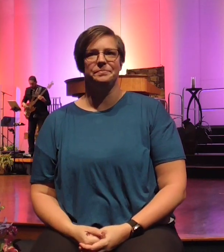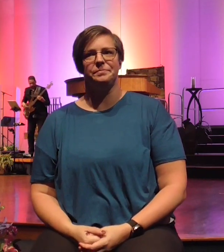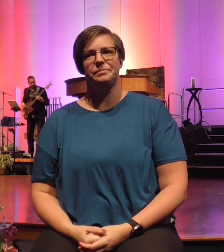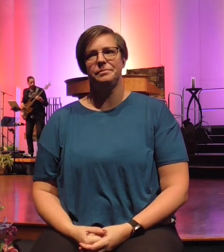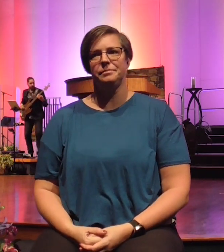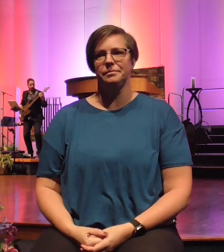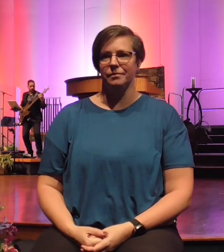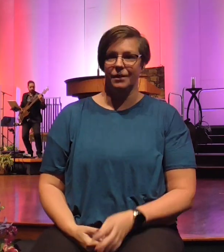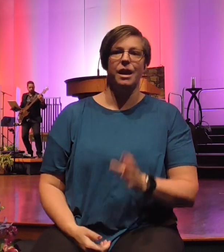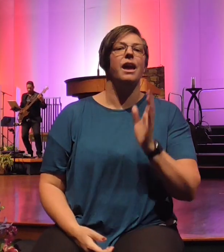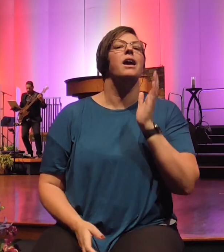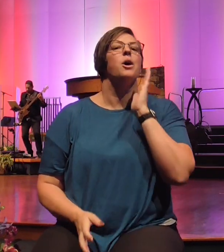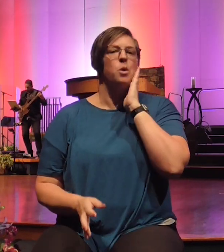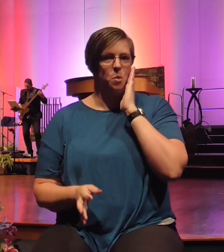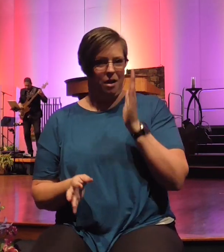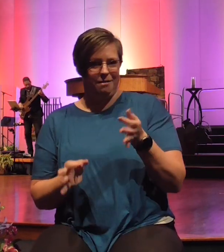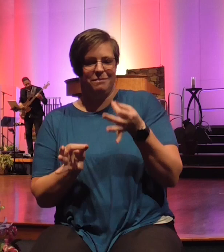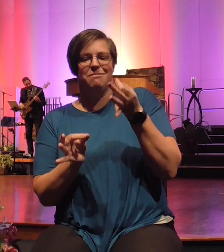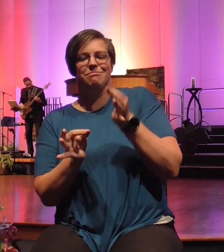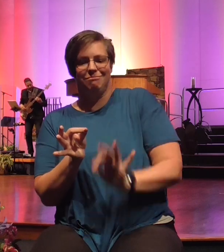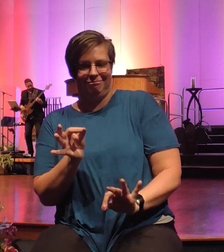I will lift off and